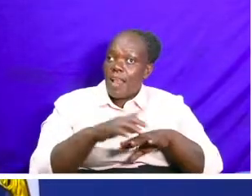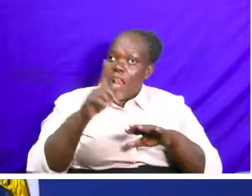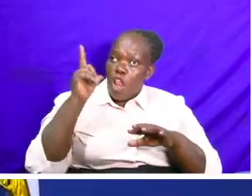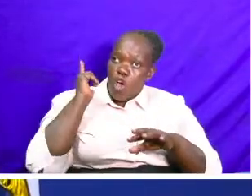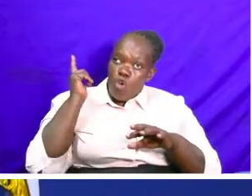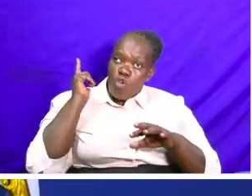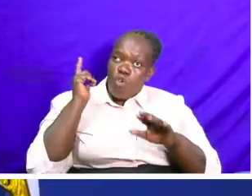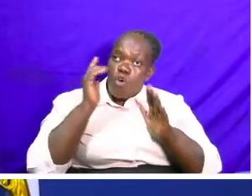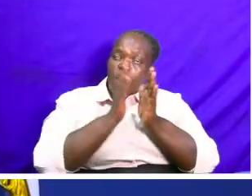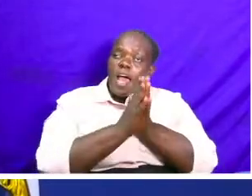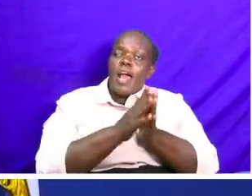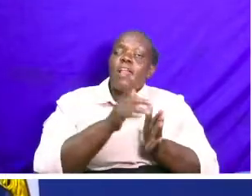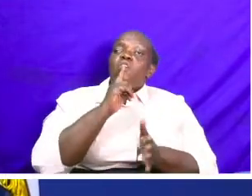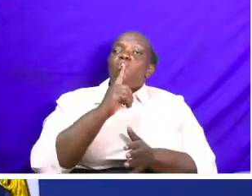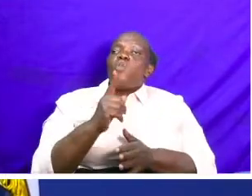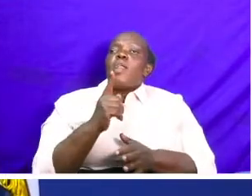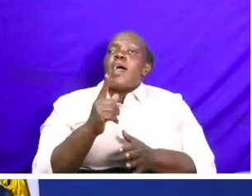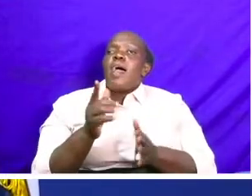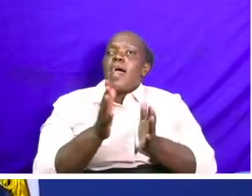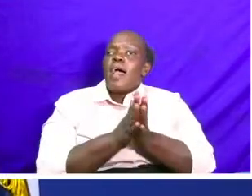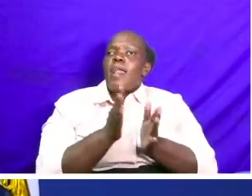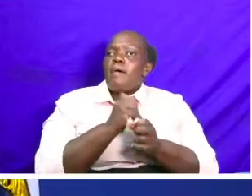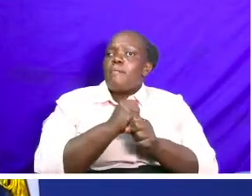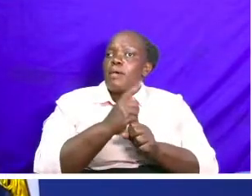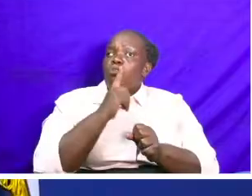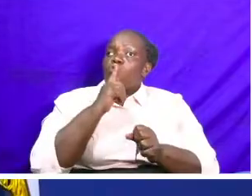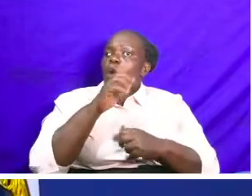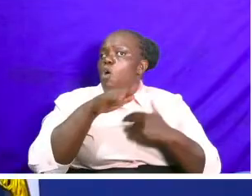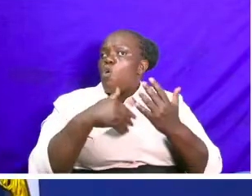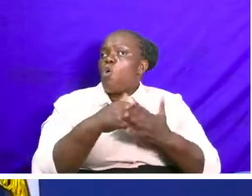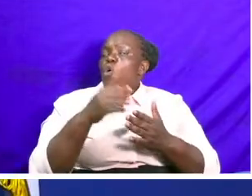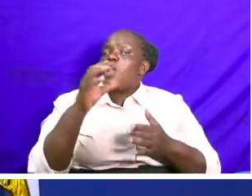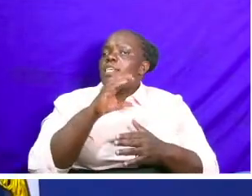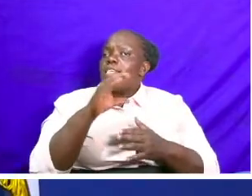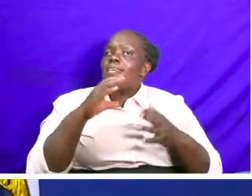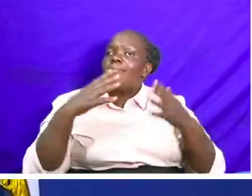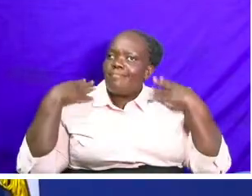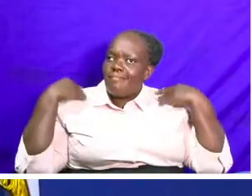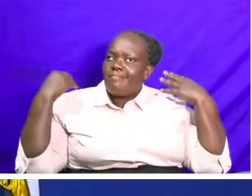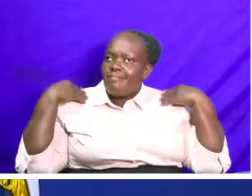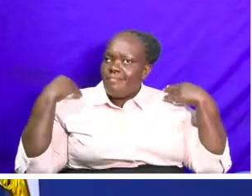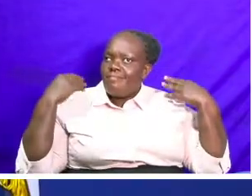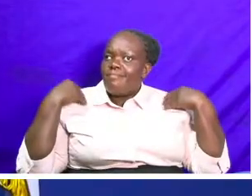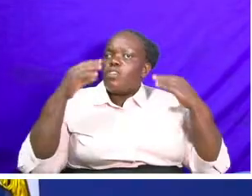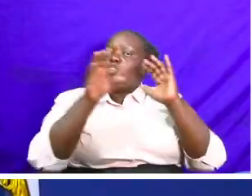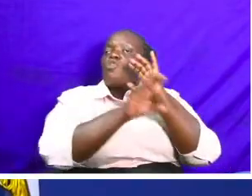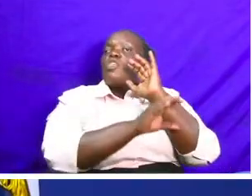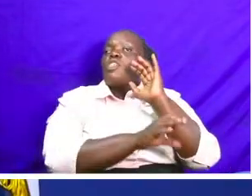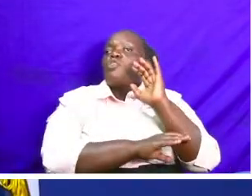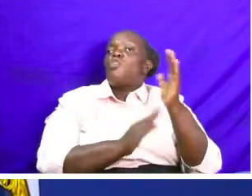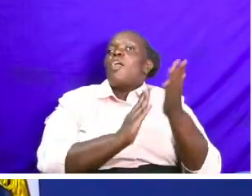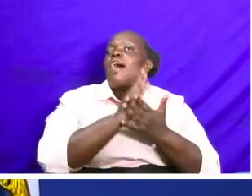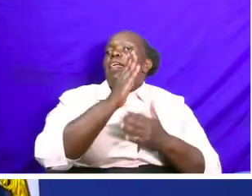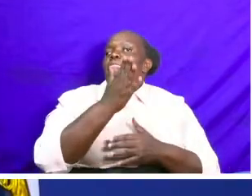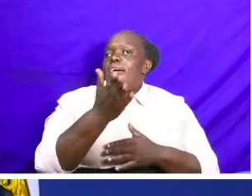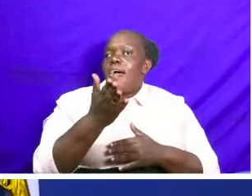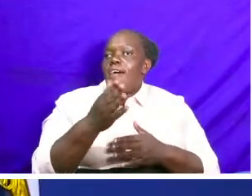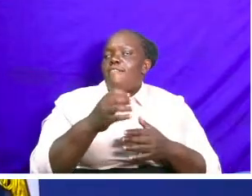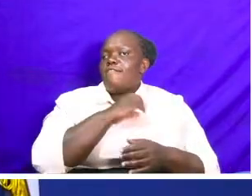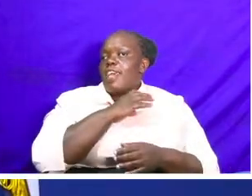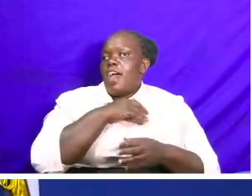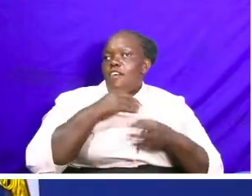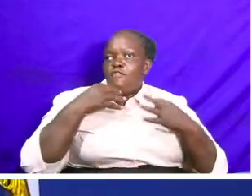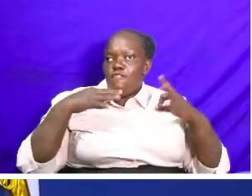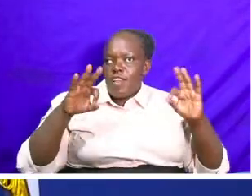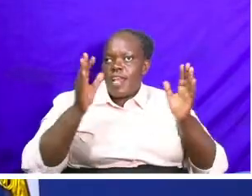law and order, and ensure that all citizens can exercise their constitutional rights free from fear